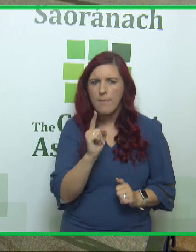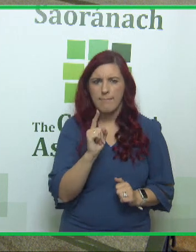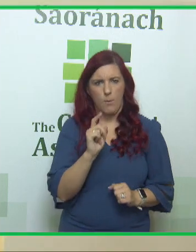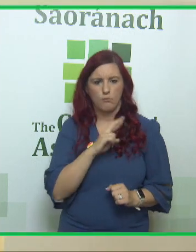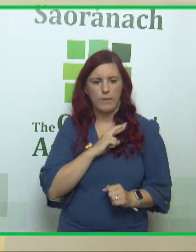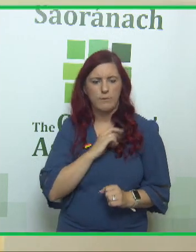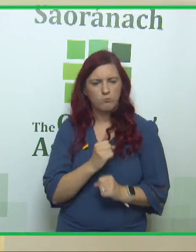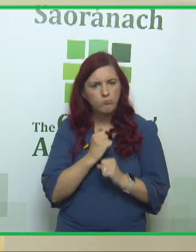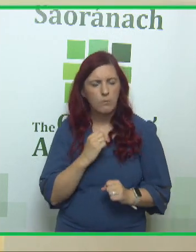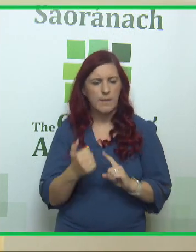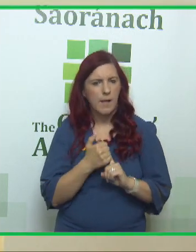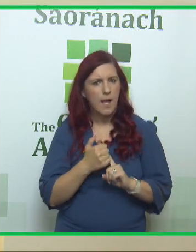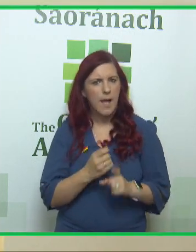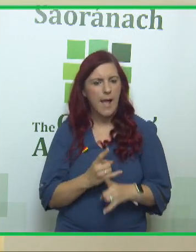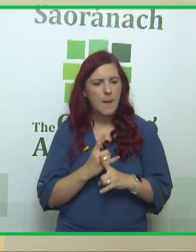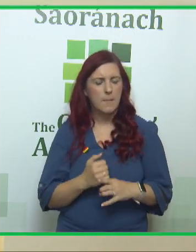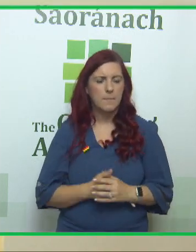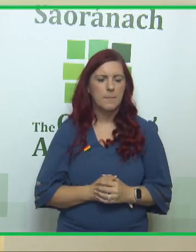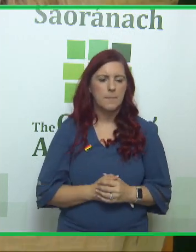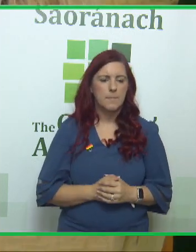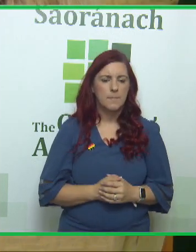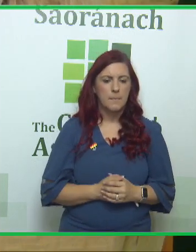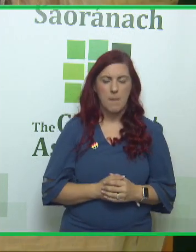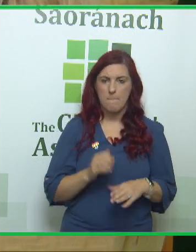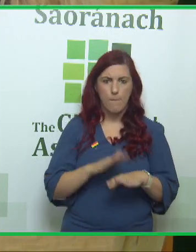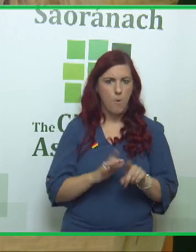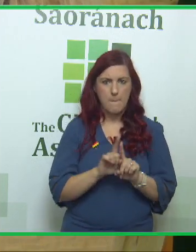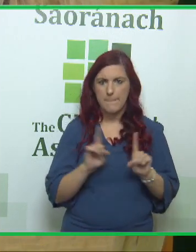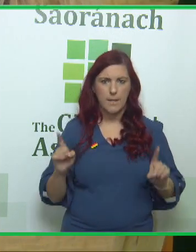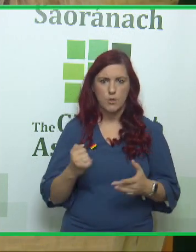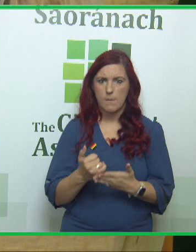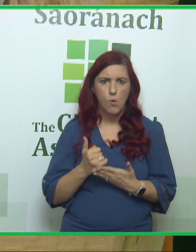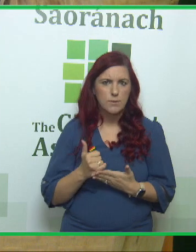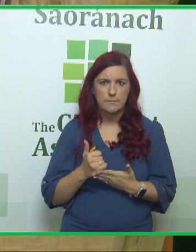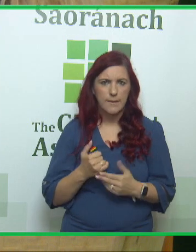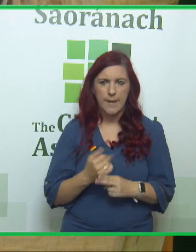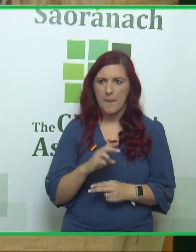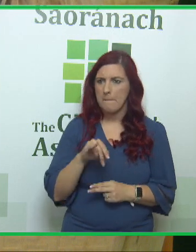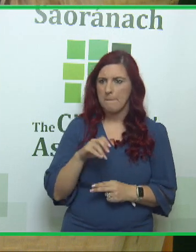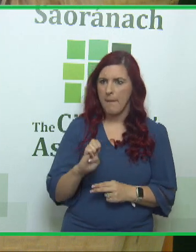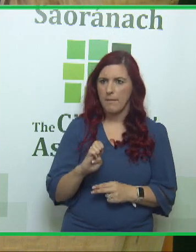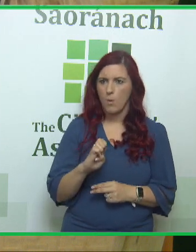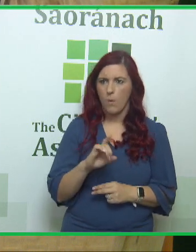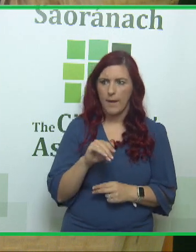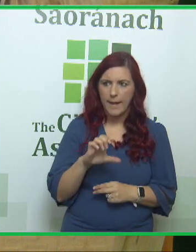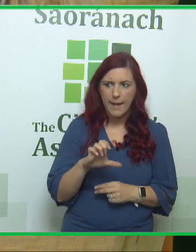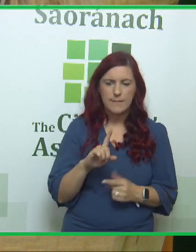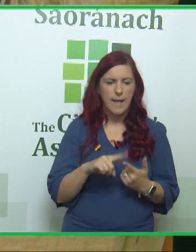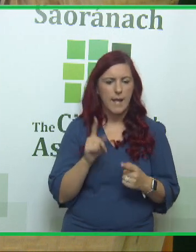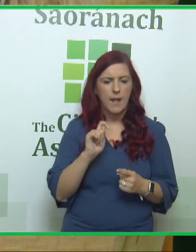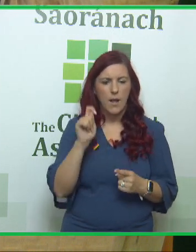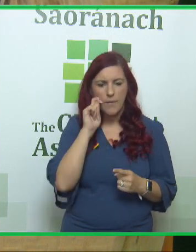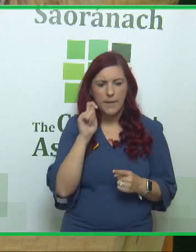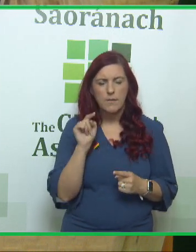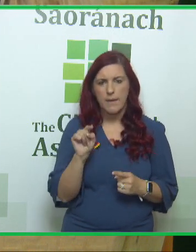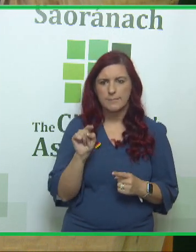be? We think more peer support in the likes of methadone clinics, and I think